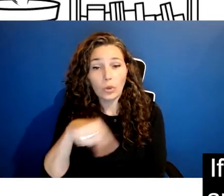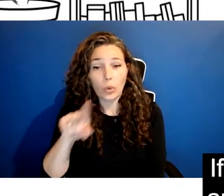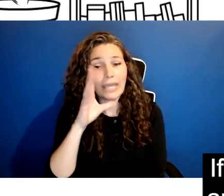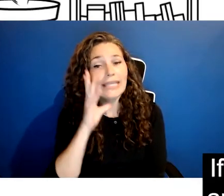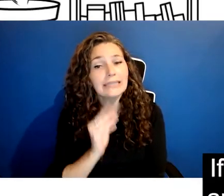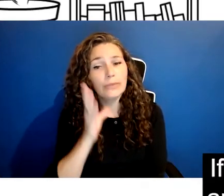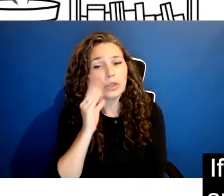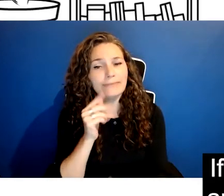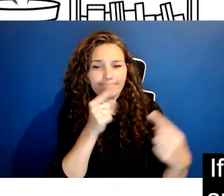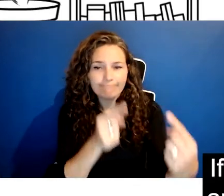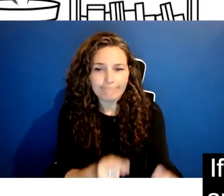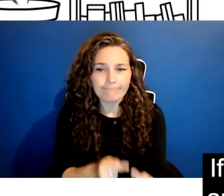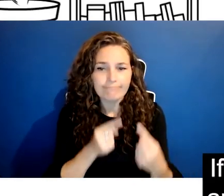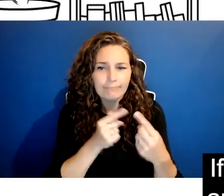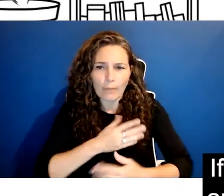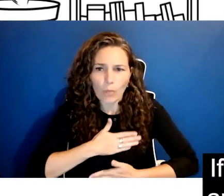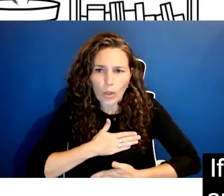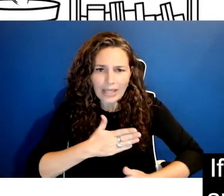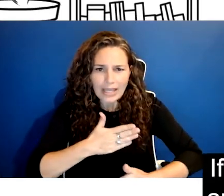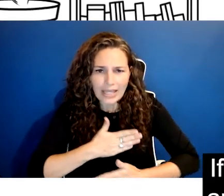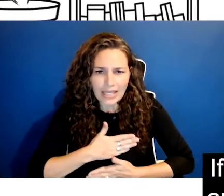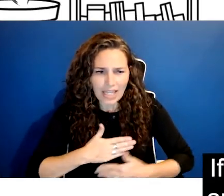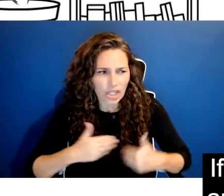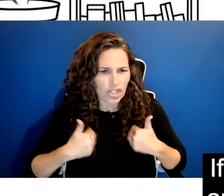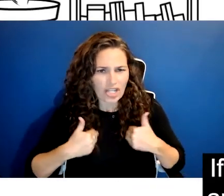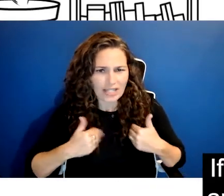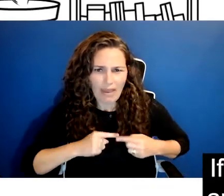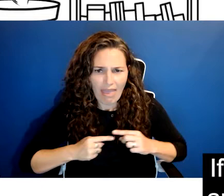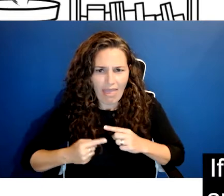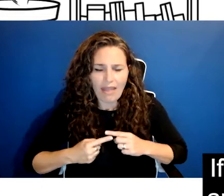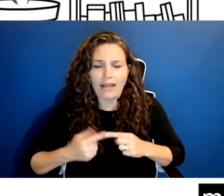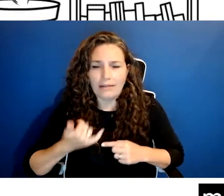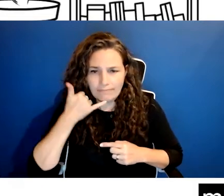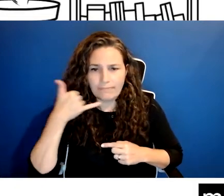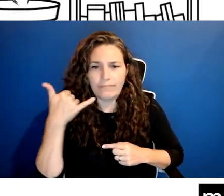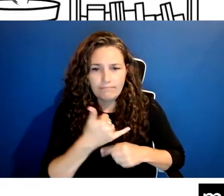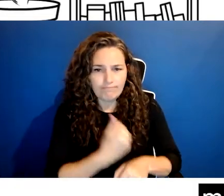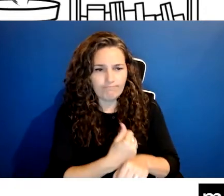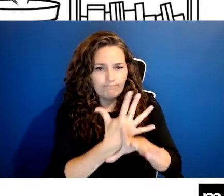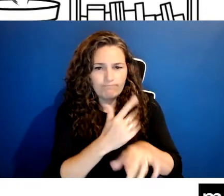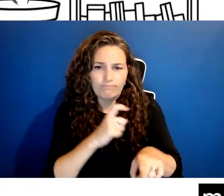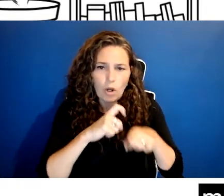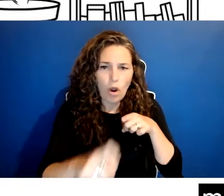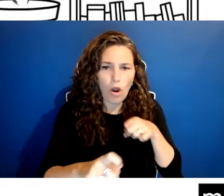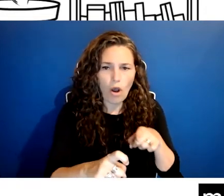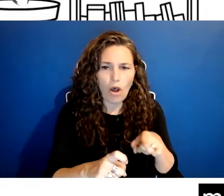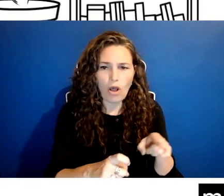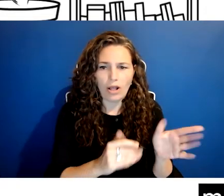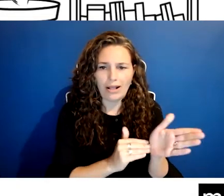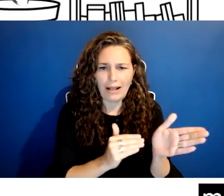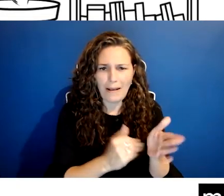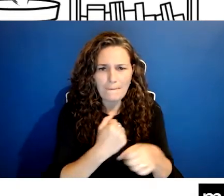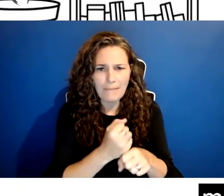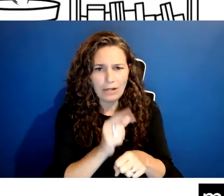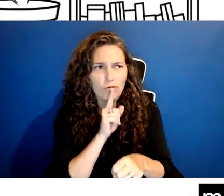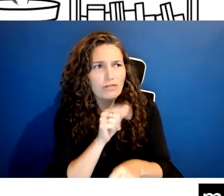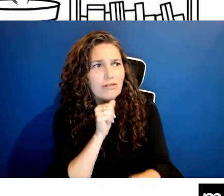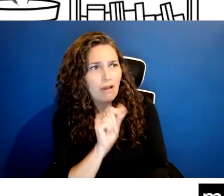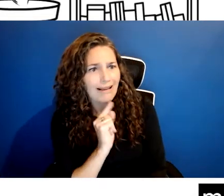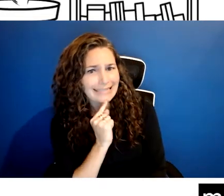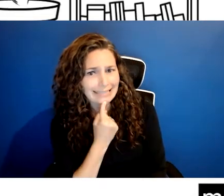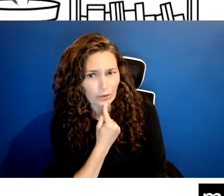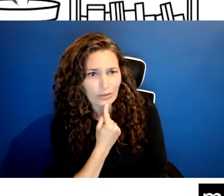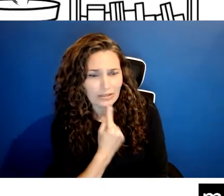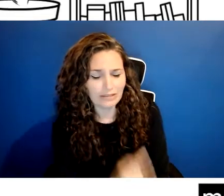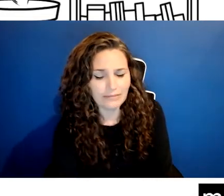If you are experiencing difficulty breathing and chest pain, you should call a doctor to make sure it is not something more serious.